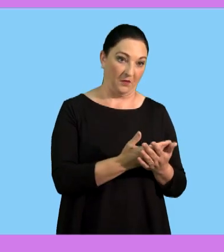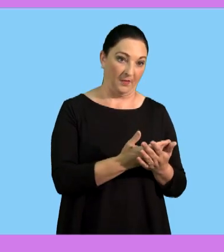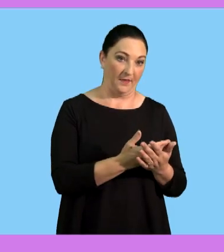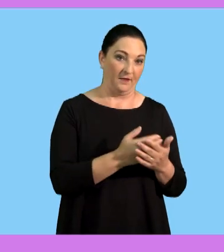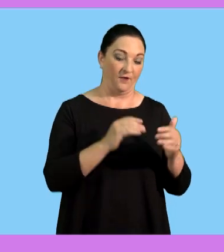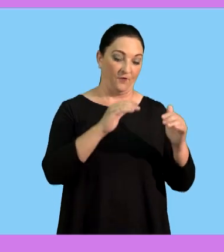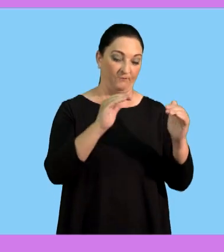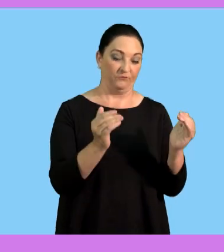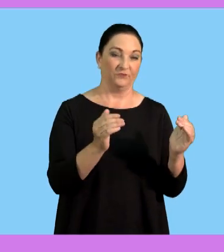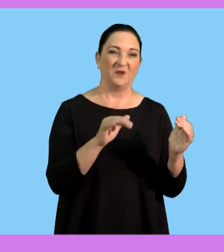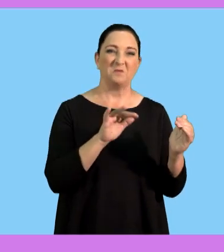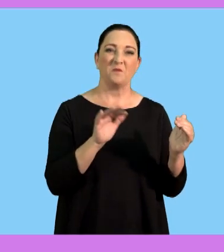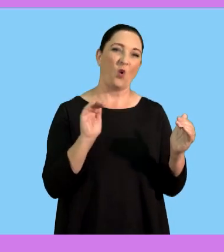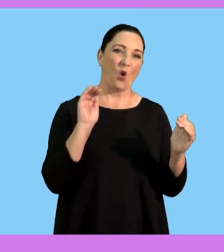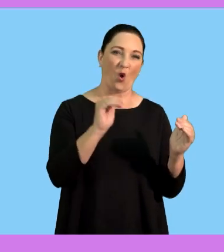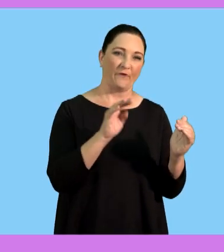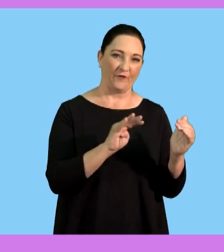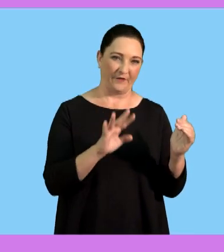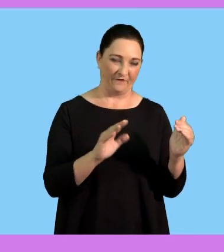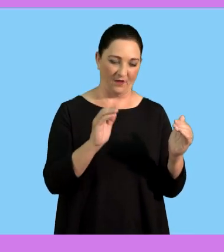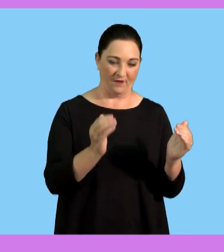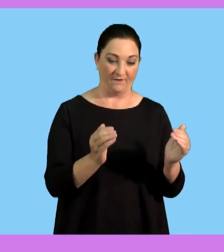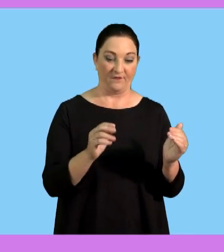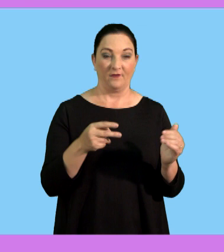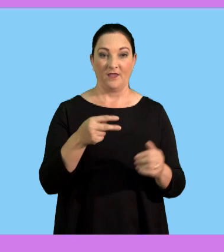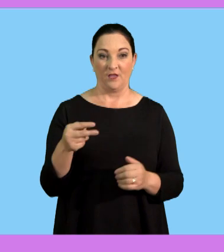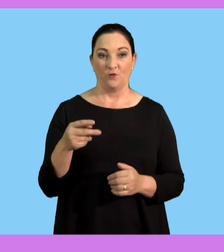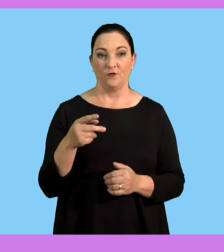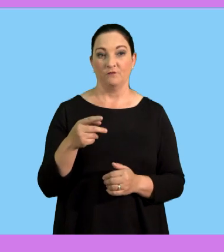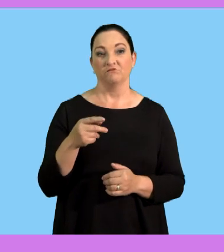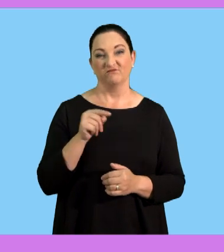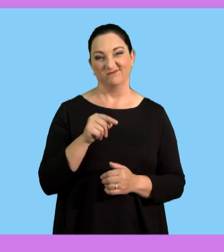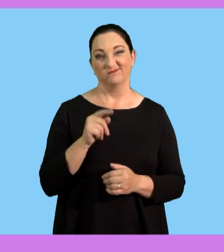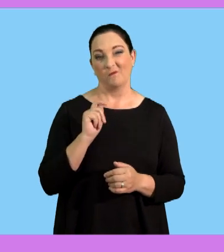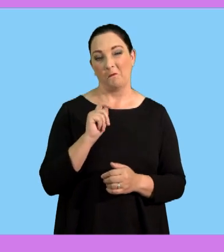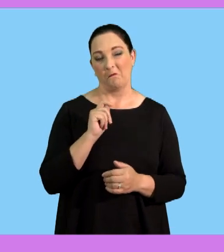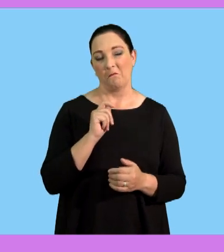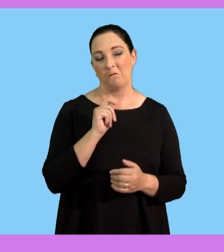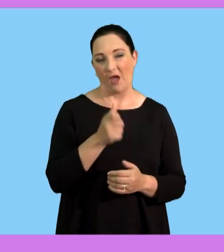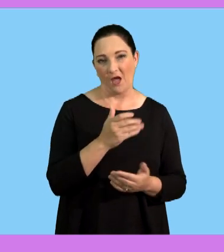probability over 45 and buys bread,